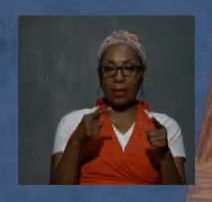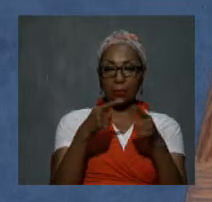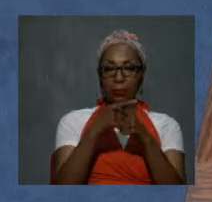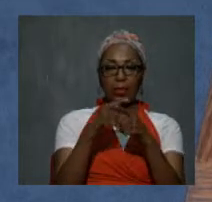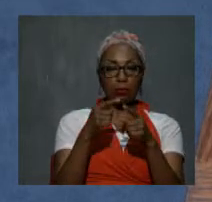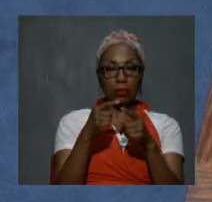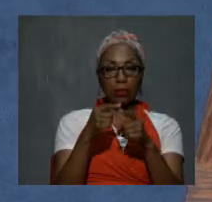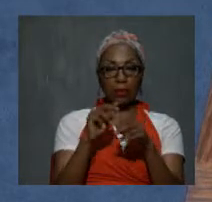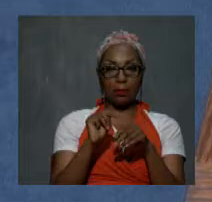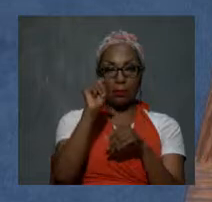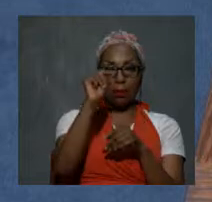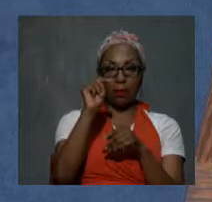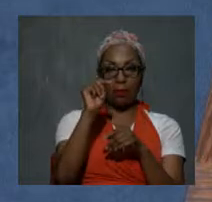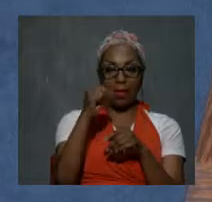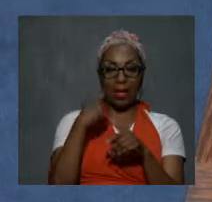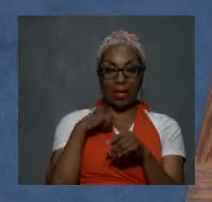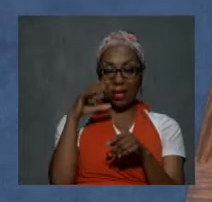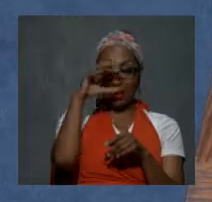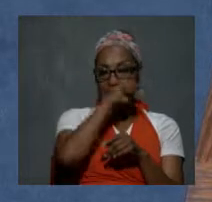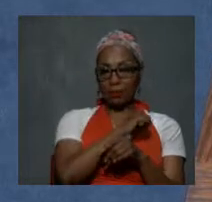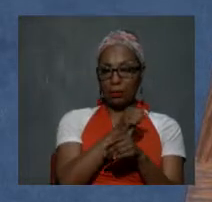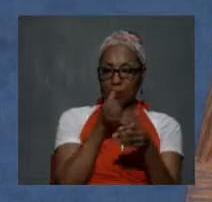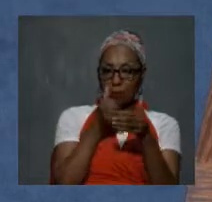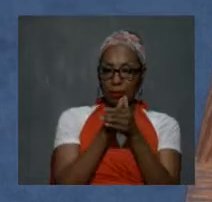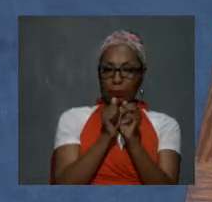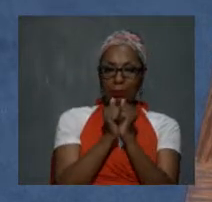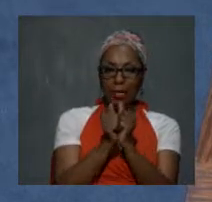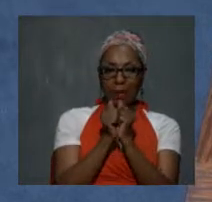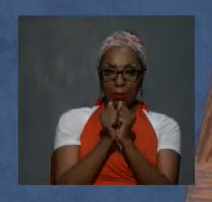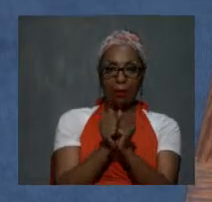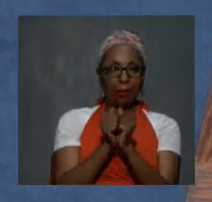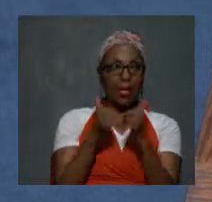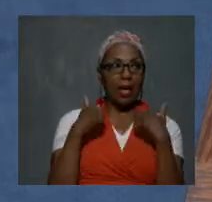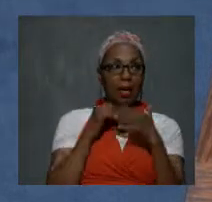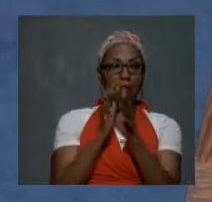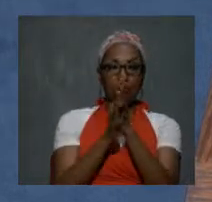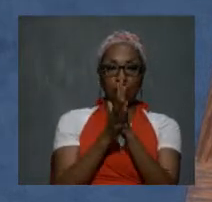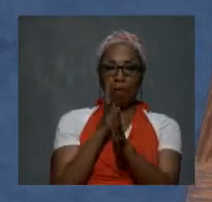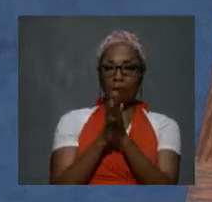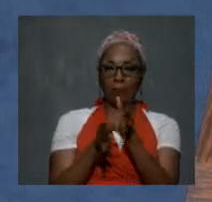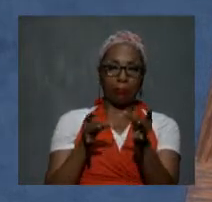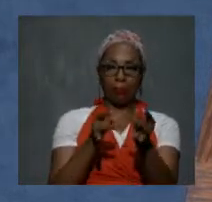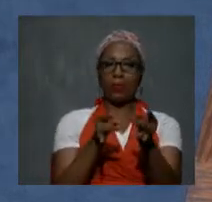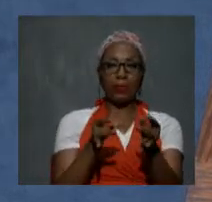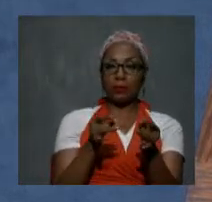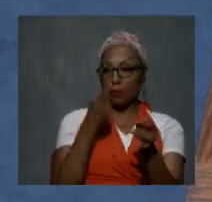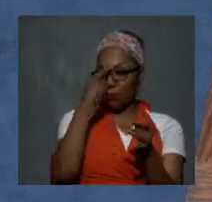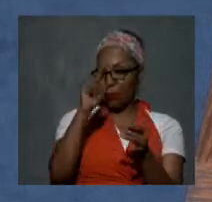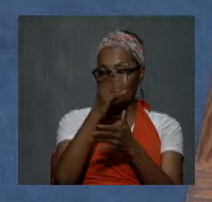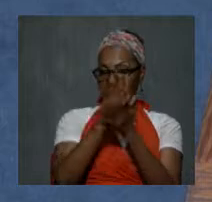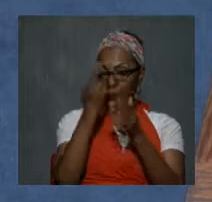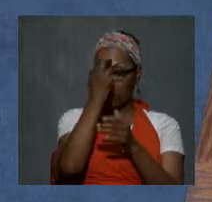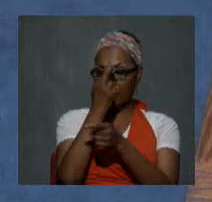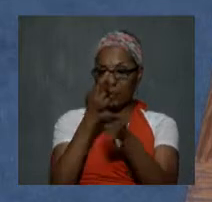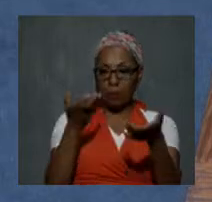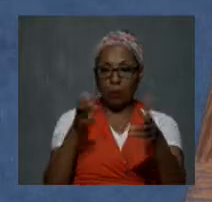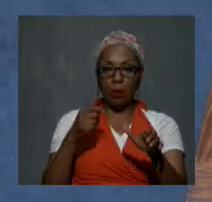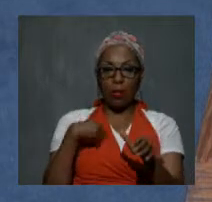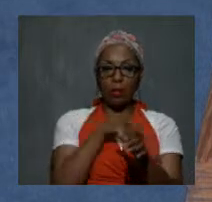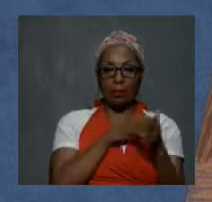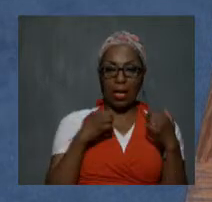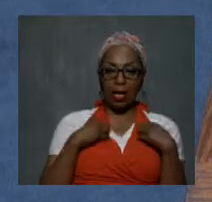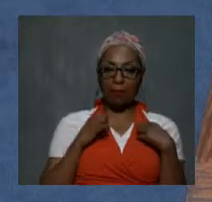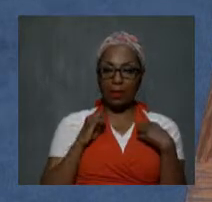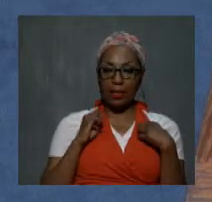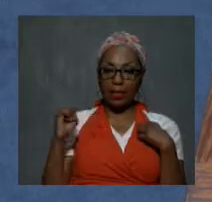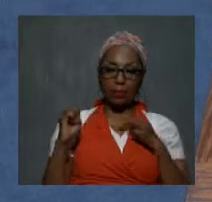is, I suppose, too close together to accommodate and have the traffic flow, or for some reason they don't want us to have east-west